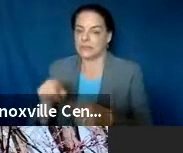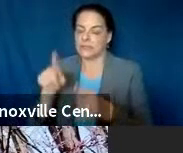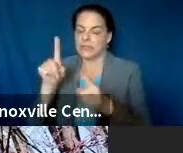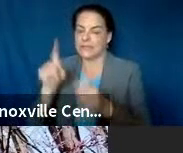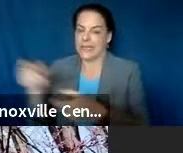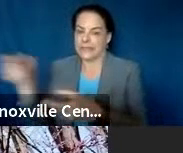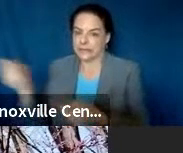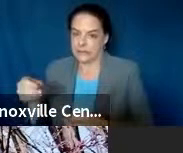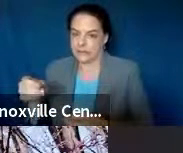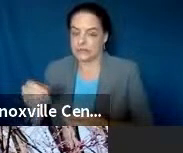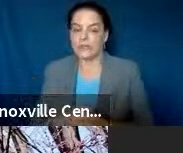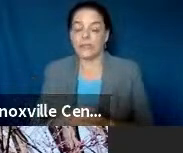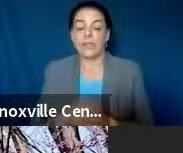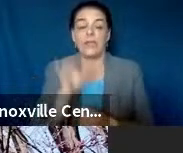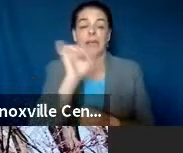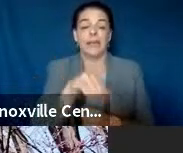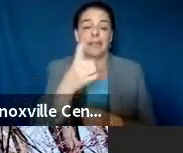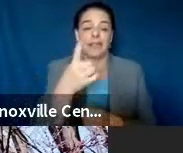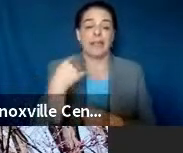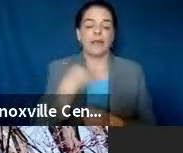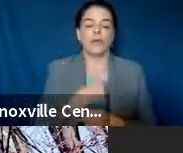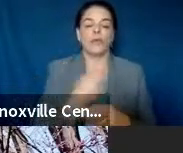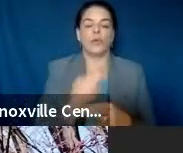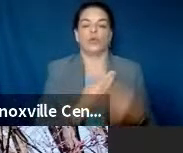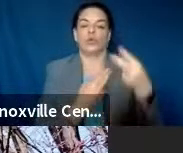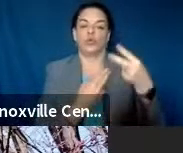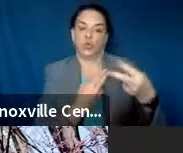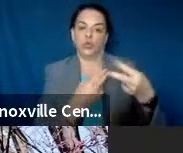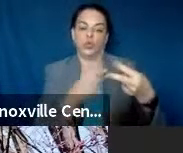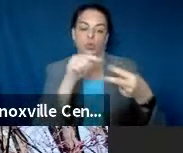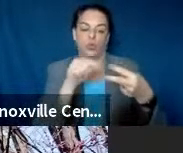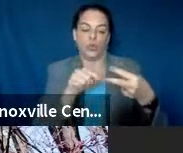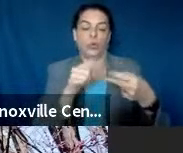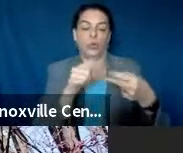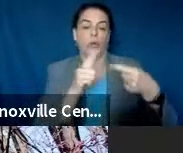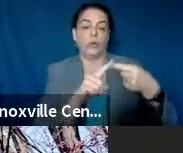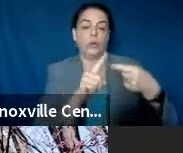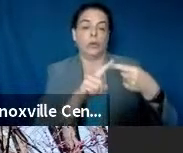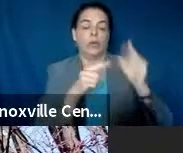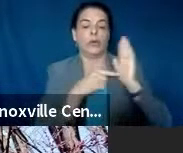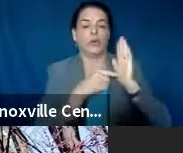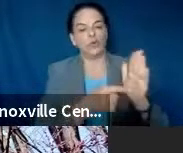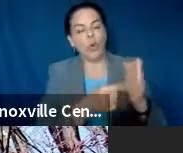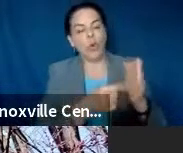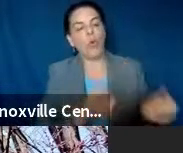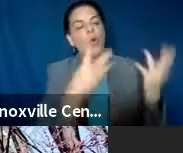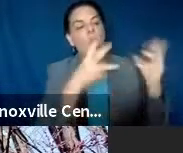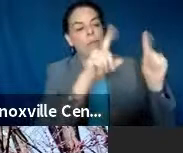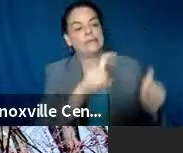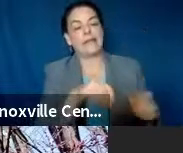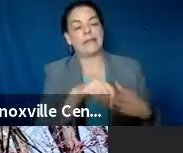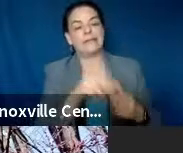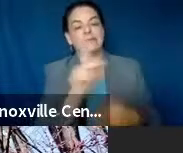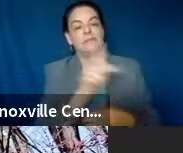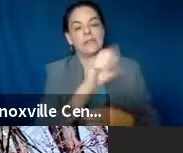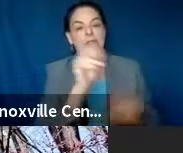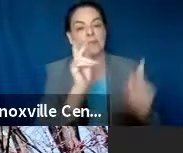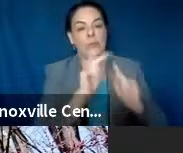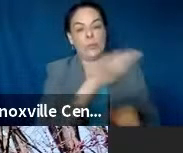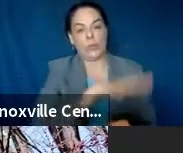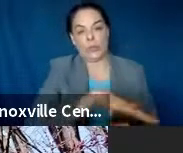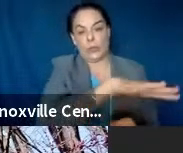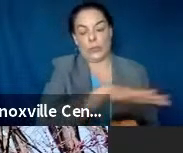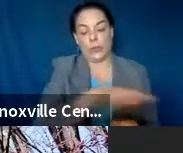time. For this benchmark, we utilized 2 bar graphs, one that shows a sample of tests conducted for Knox County residents